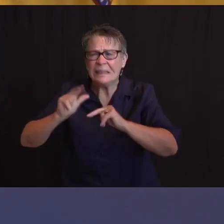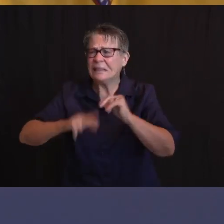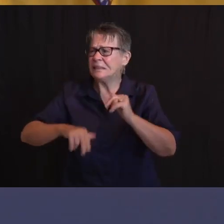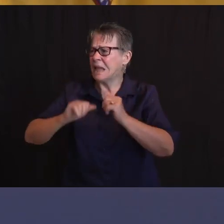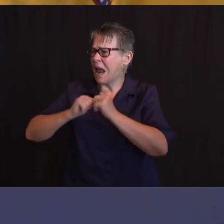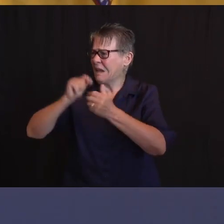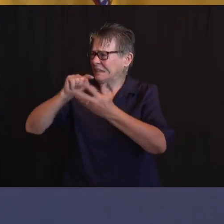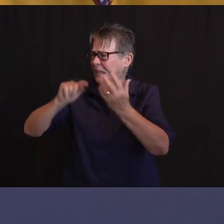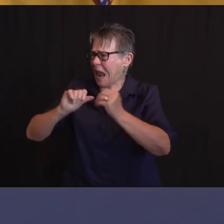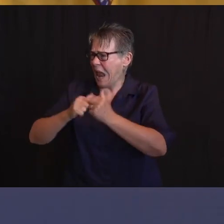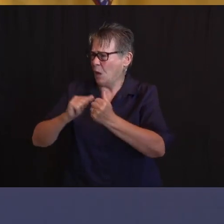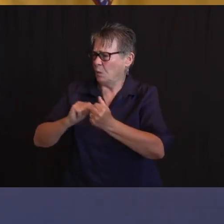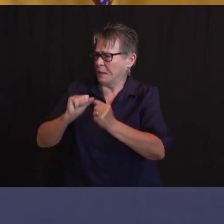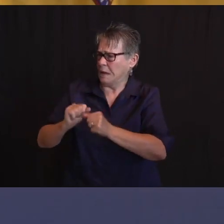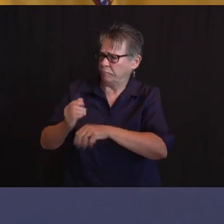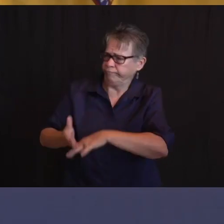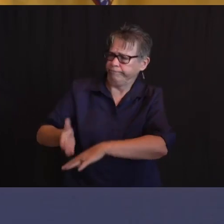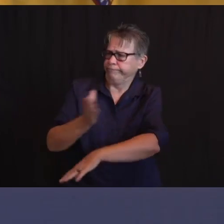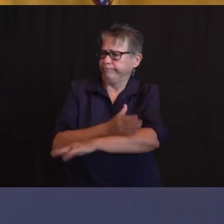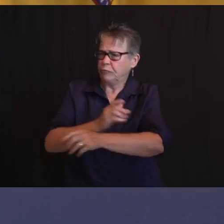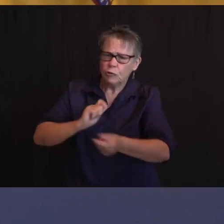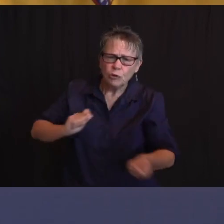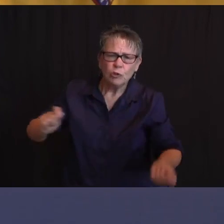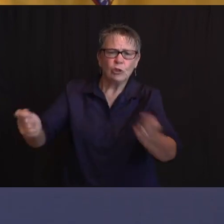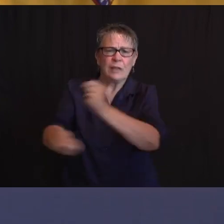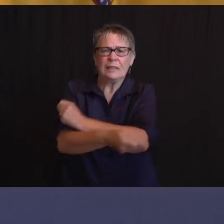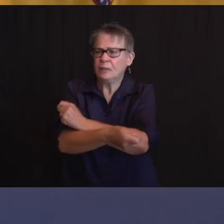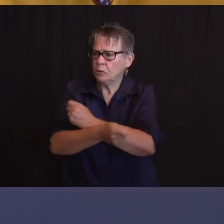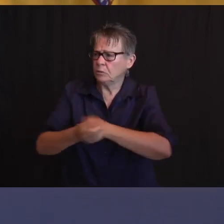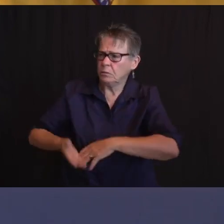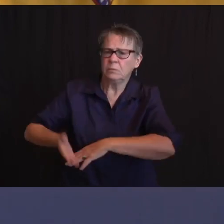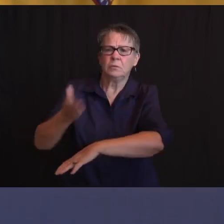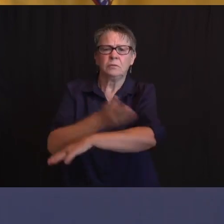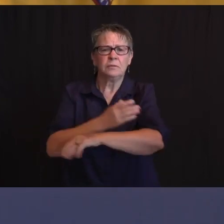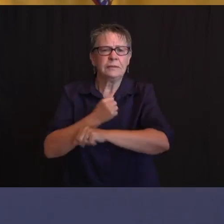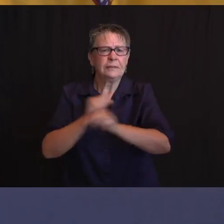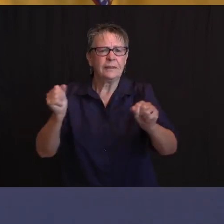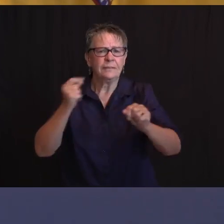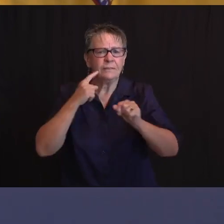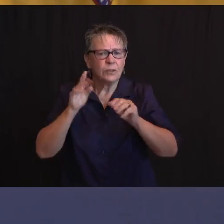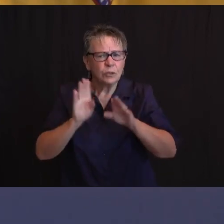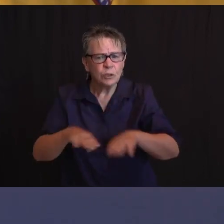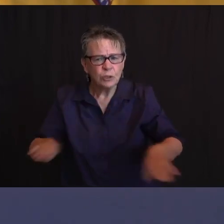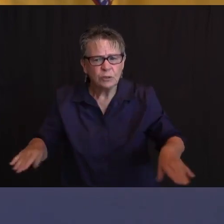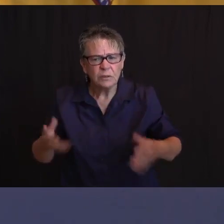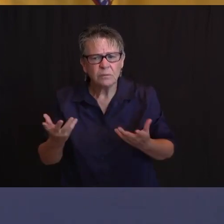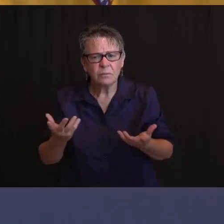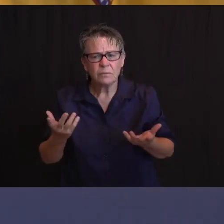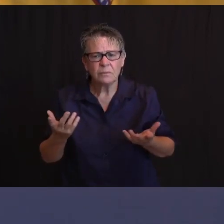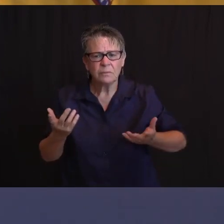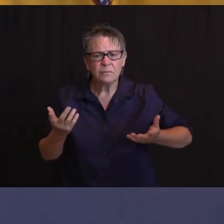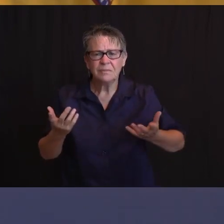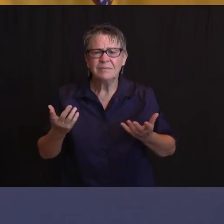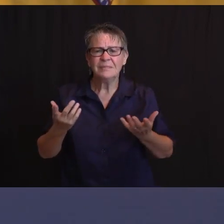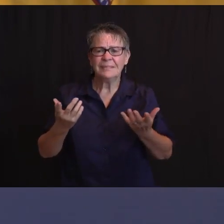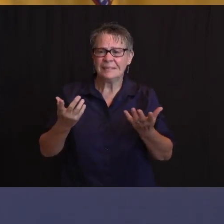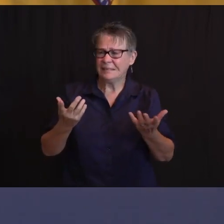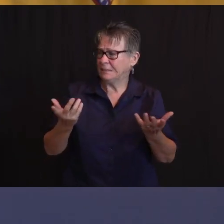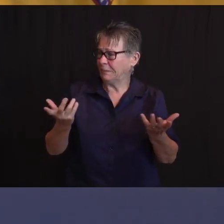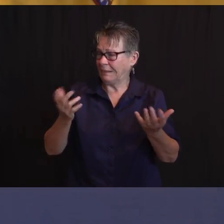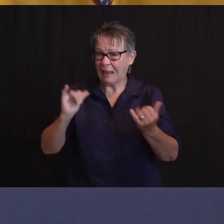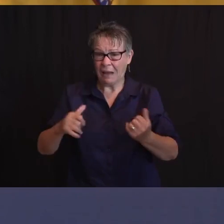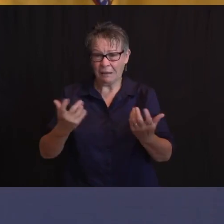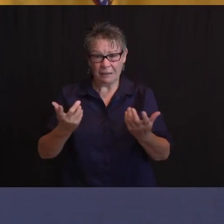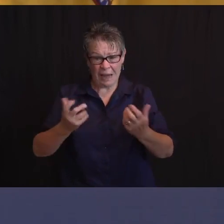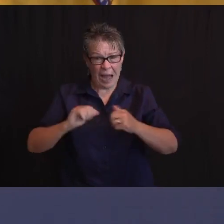feet boundaries are. There is a significant amount of CARES Act money for education, Matt. I don't know for sure